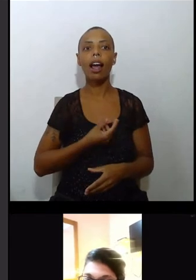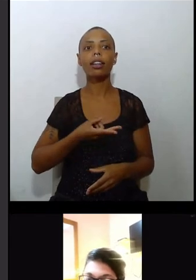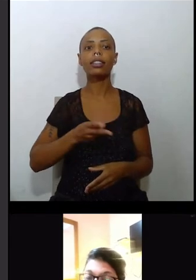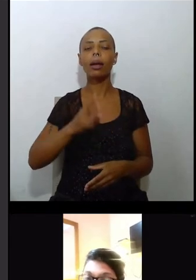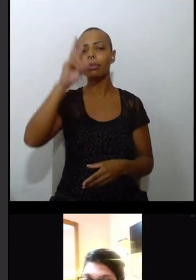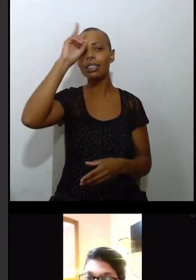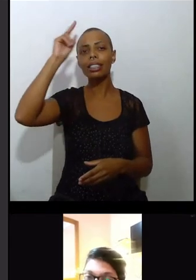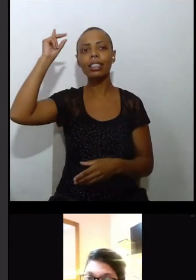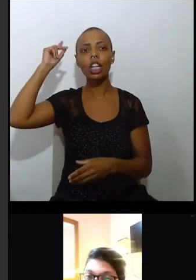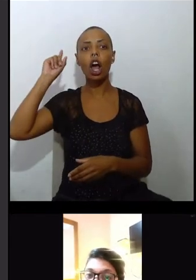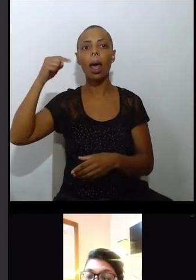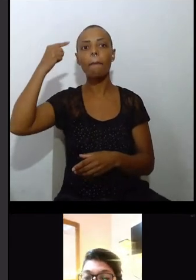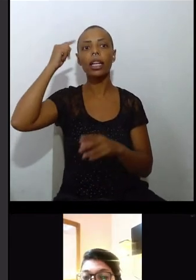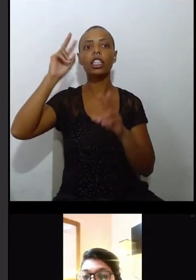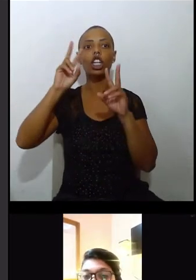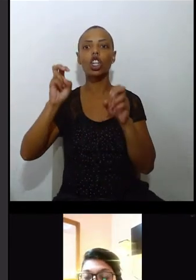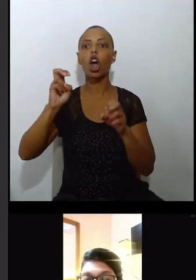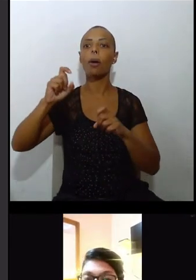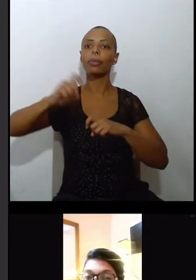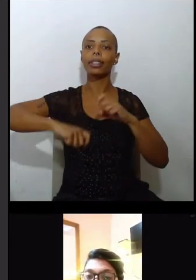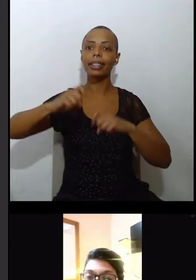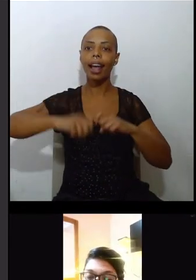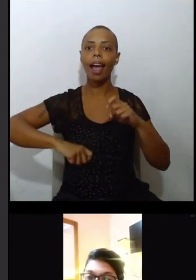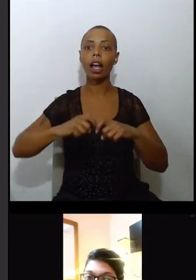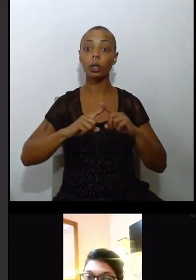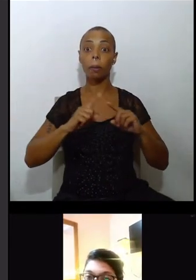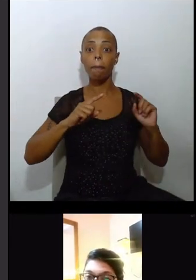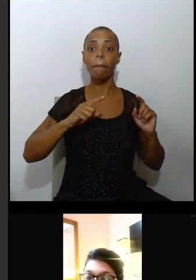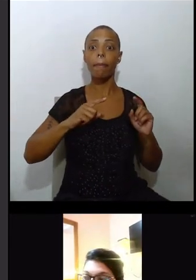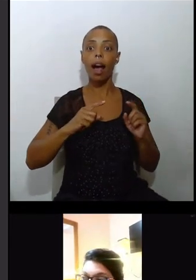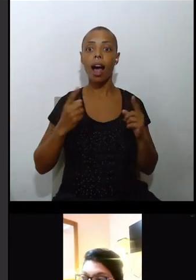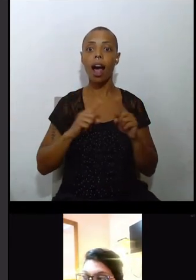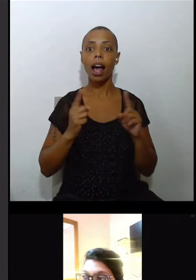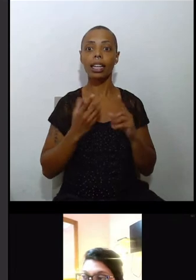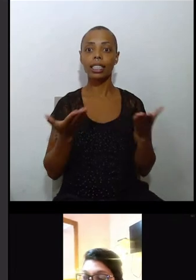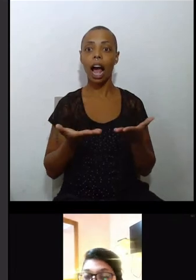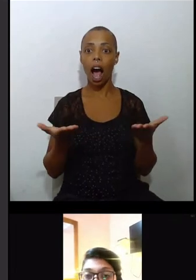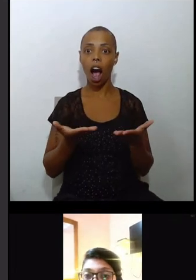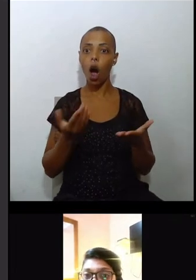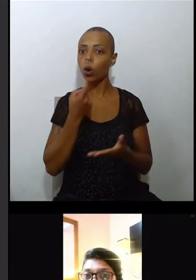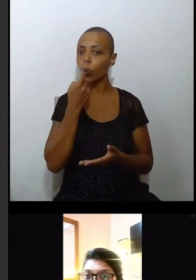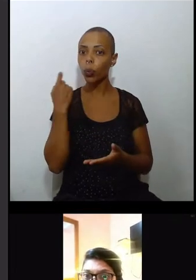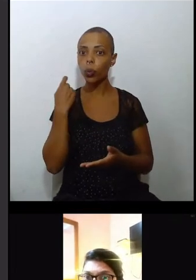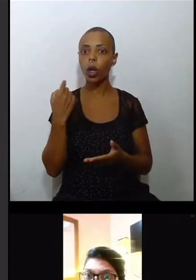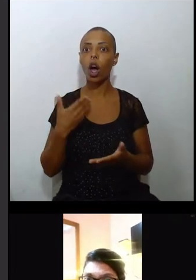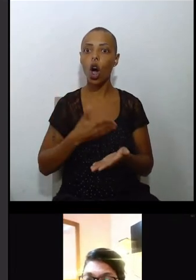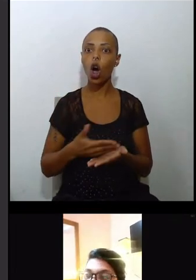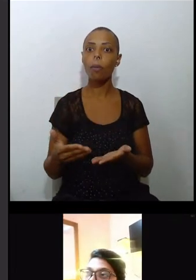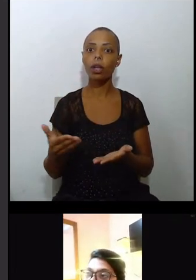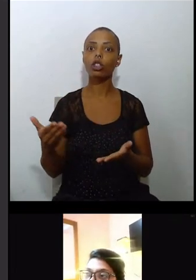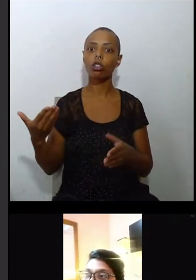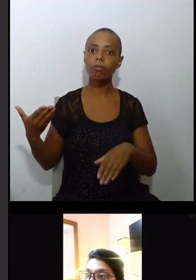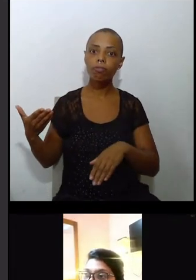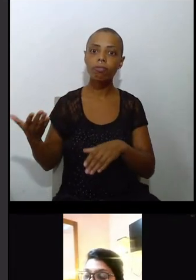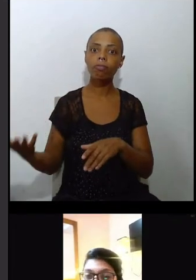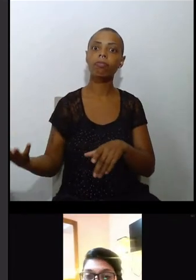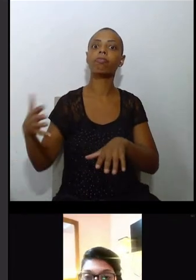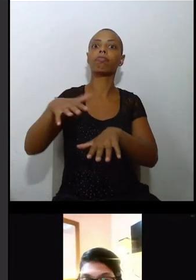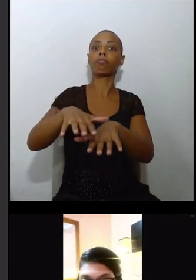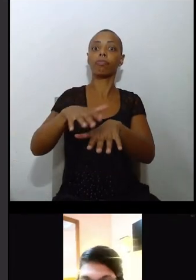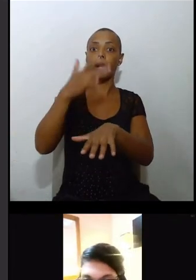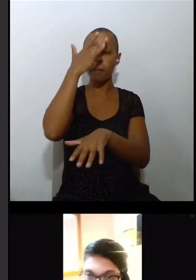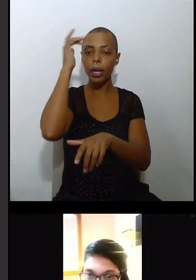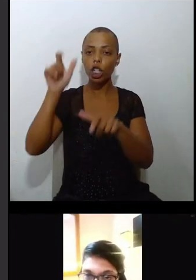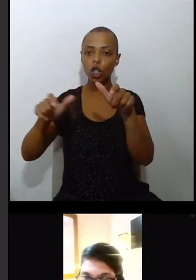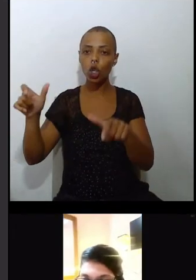laws have been passed to even include them in you know uh making of putting votes and you know